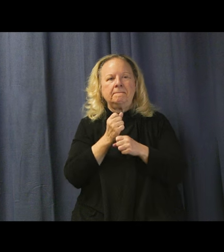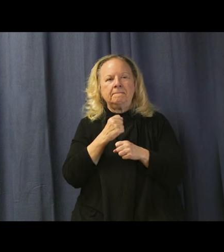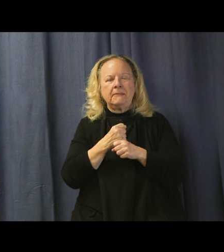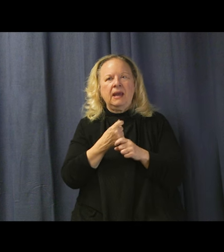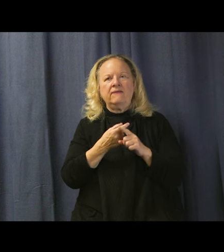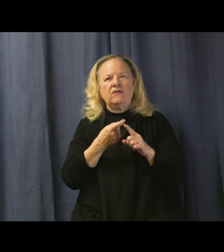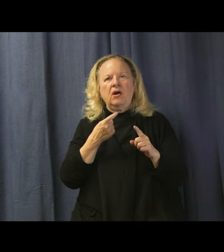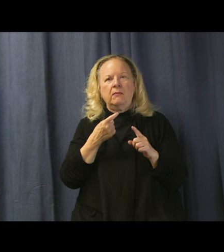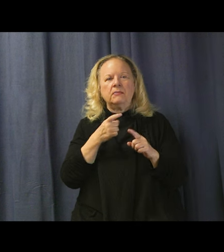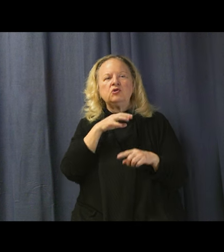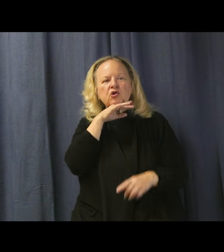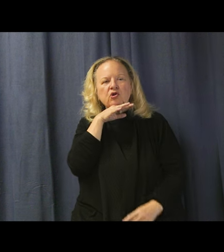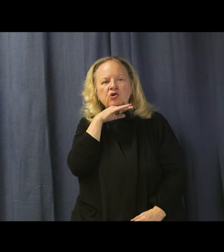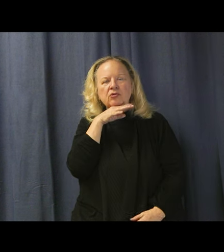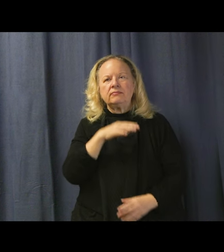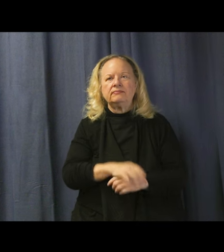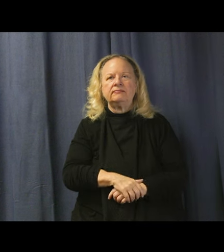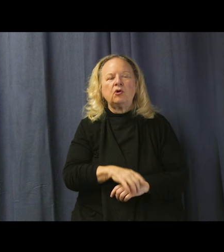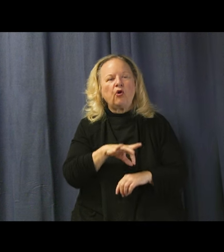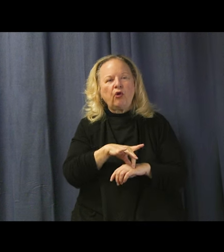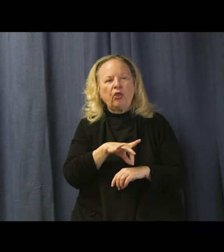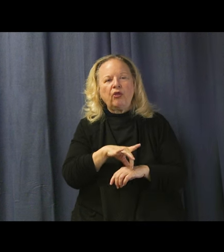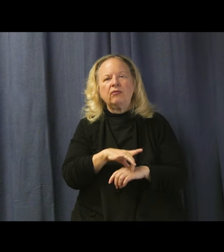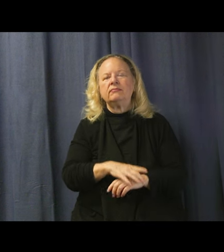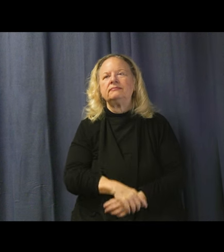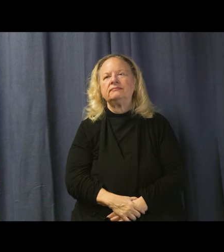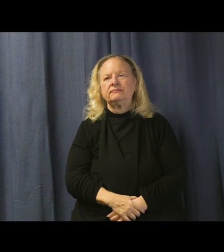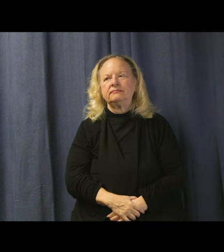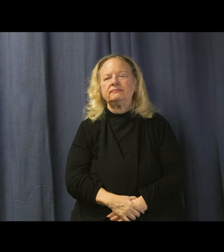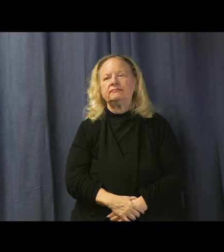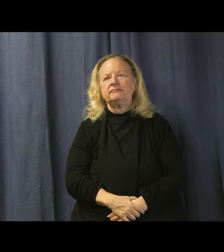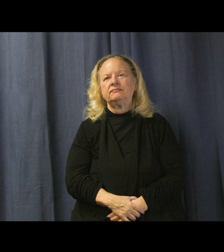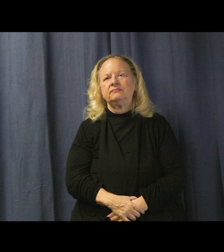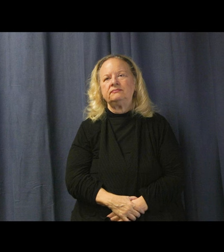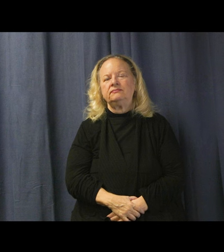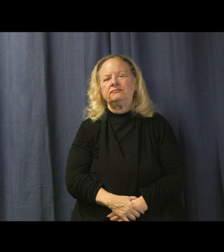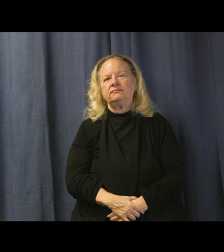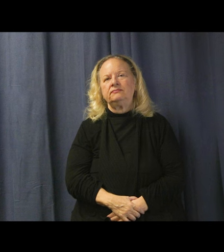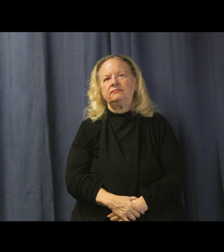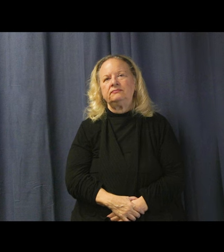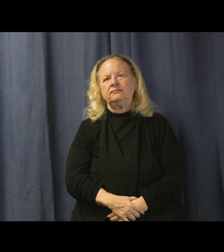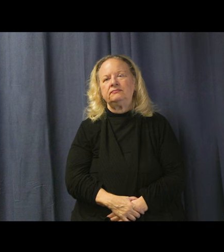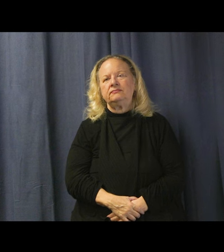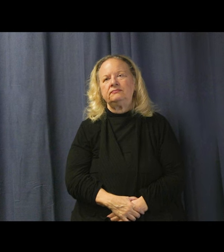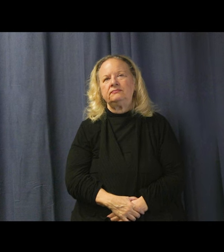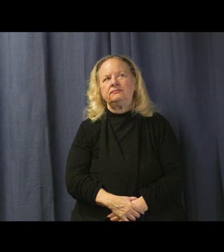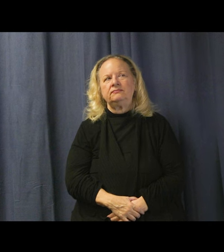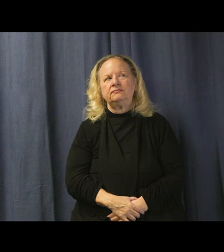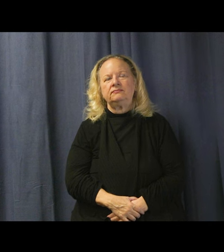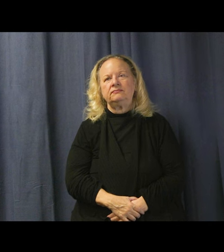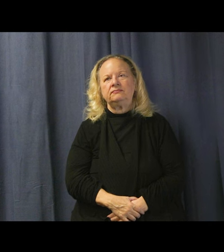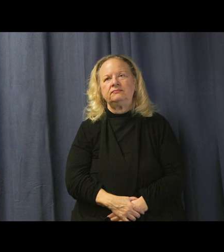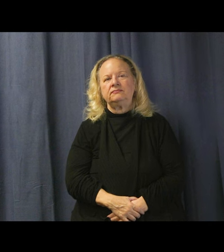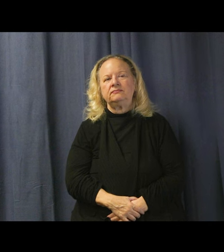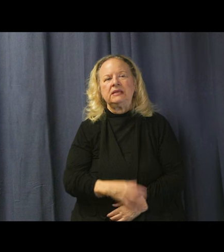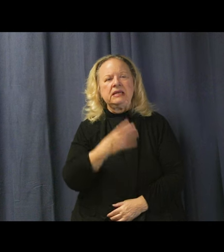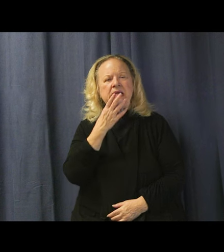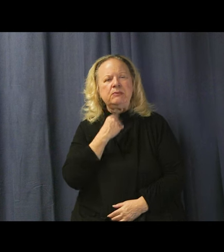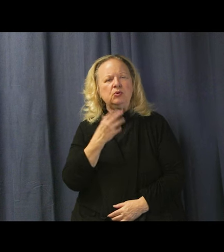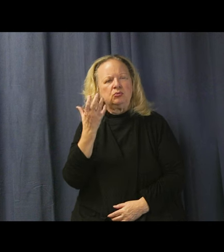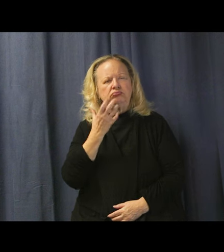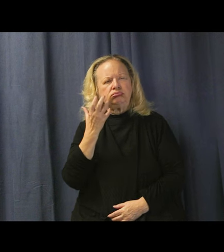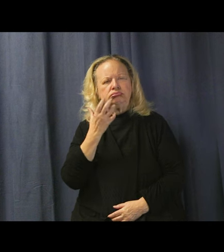of dirt, earth, right? Let me show you how this Hebrew is so